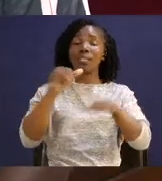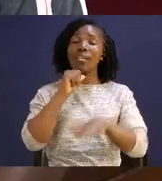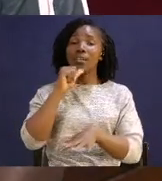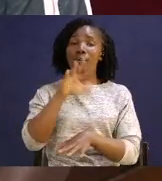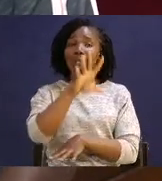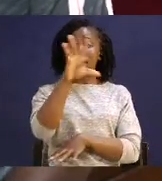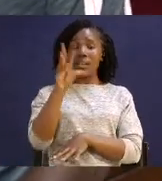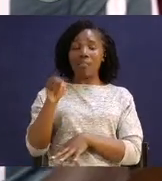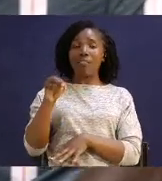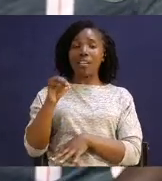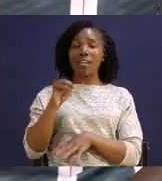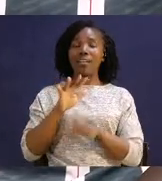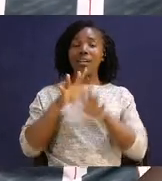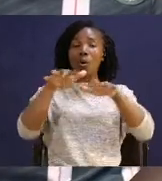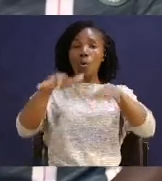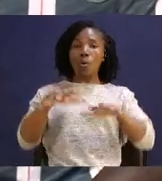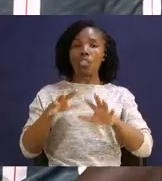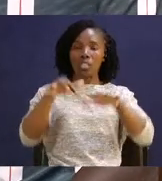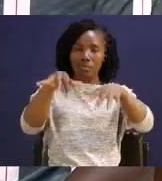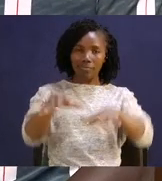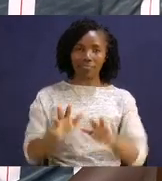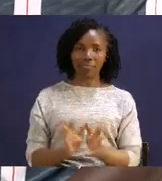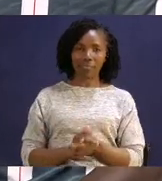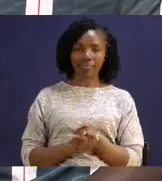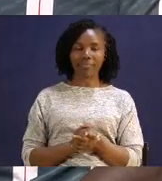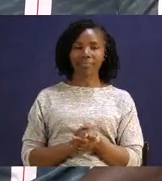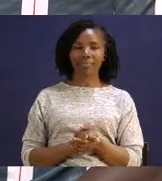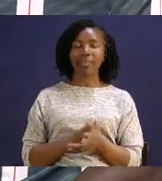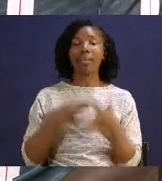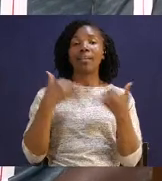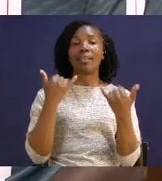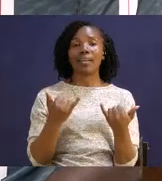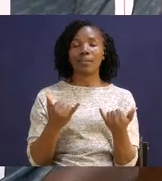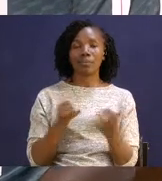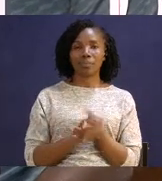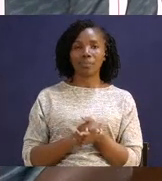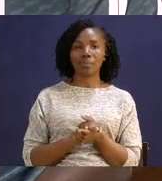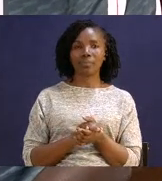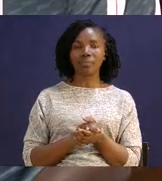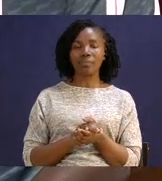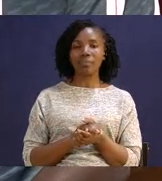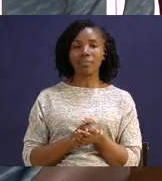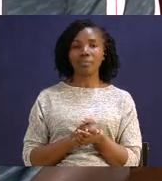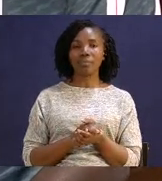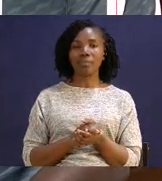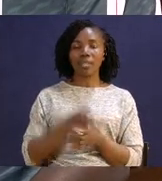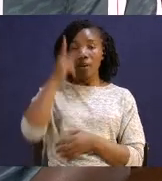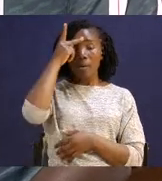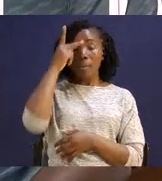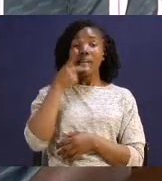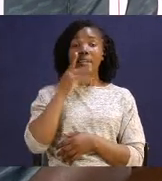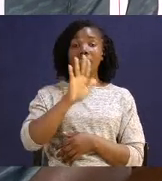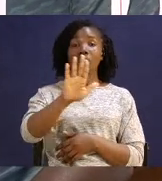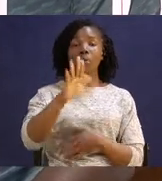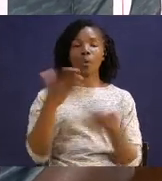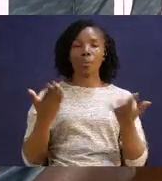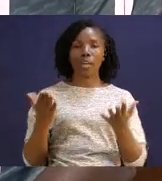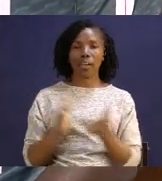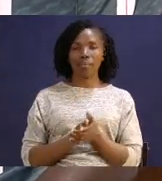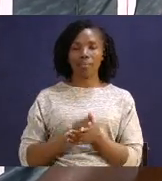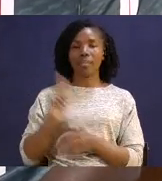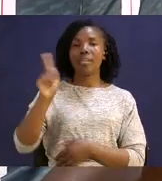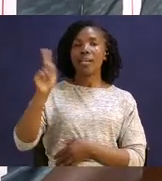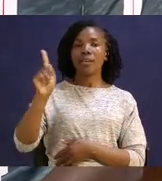Now, Your parents are in Nairobi? Yes.